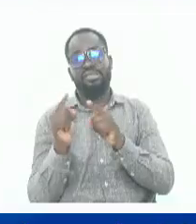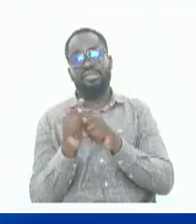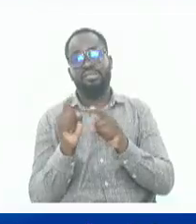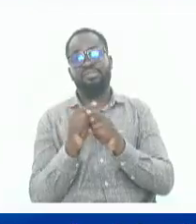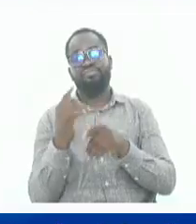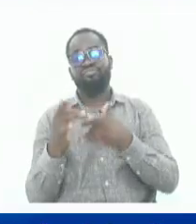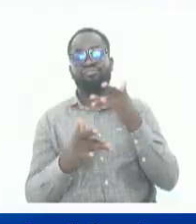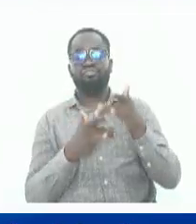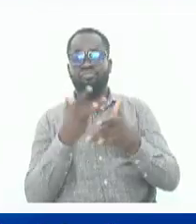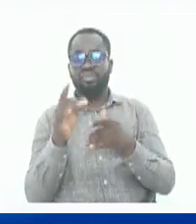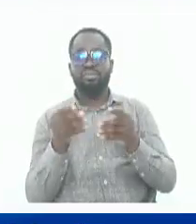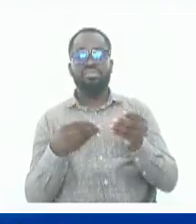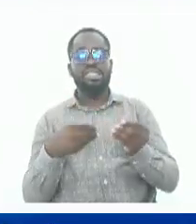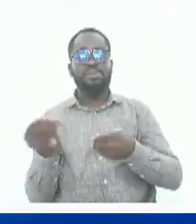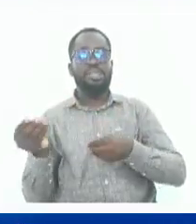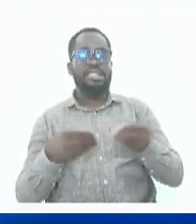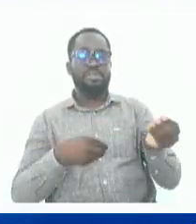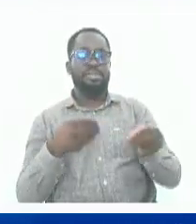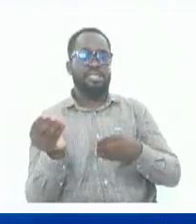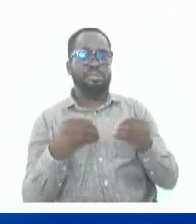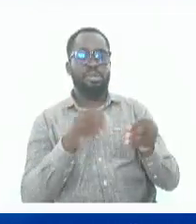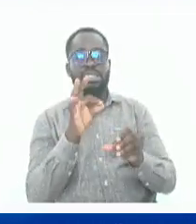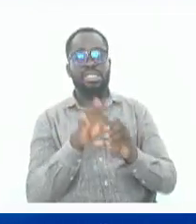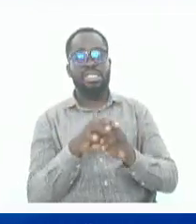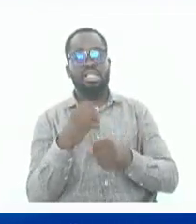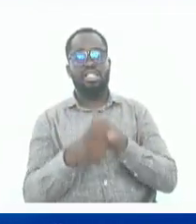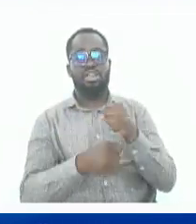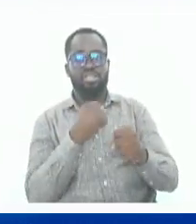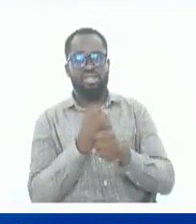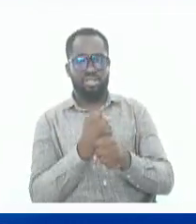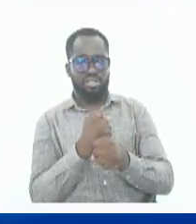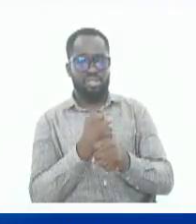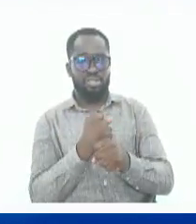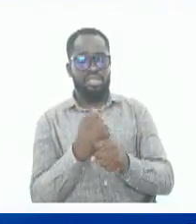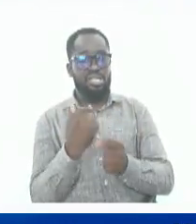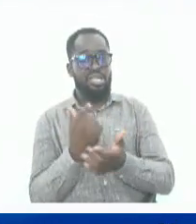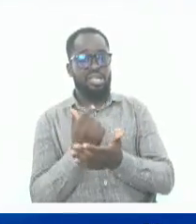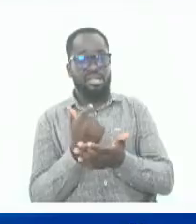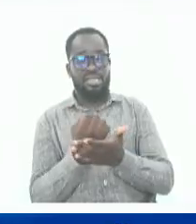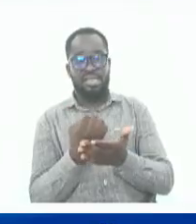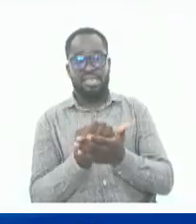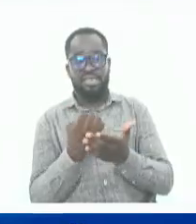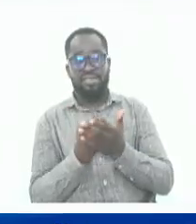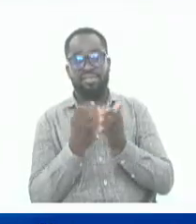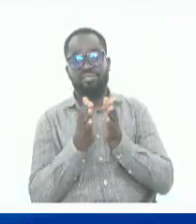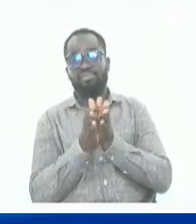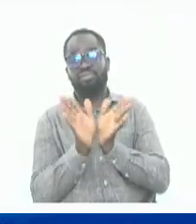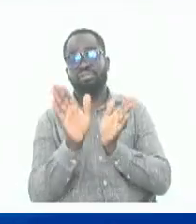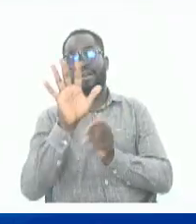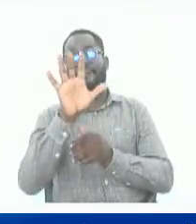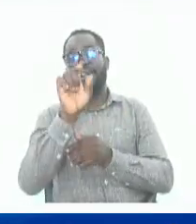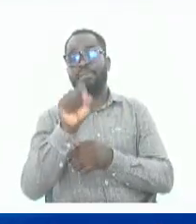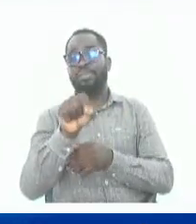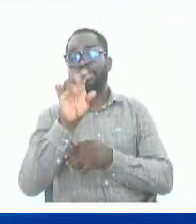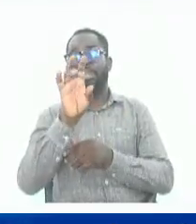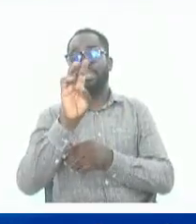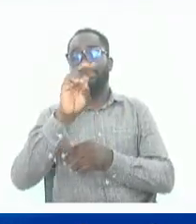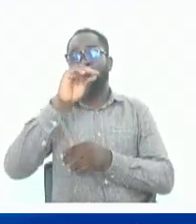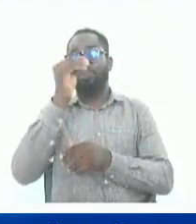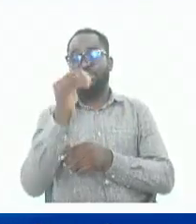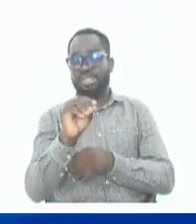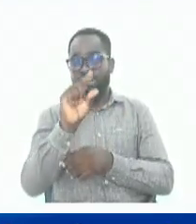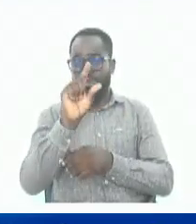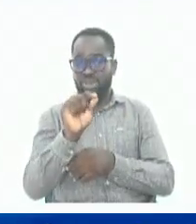by the excessive spending during the election year. Ghana's economy expanded by 5.7% in